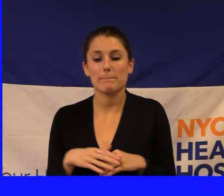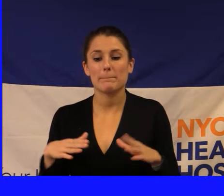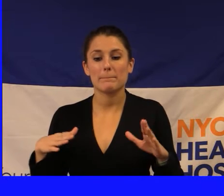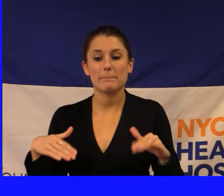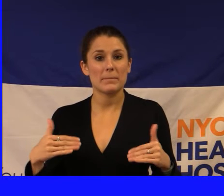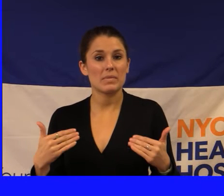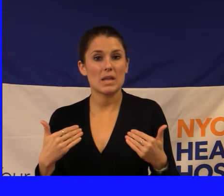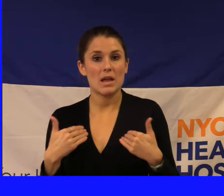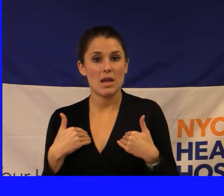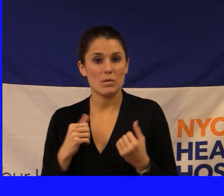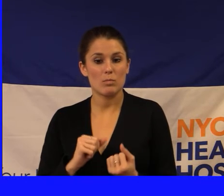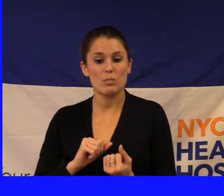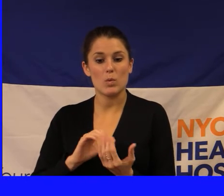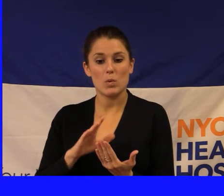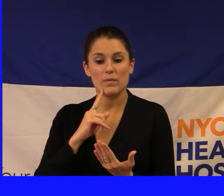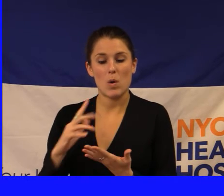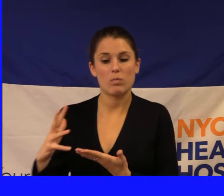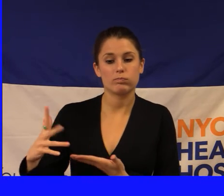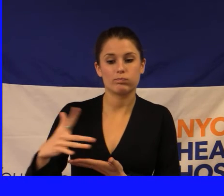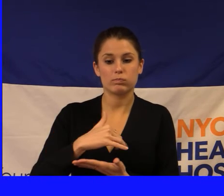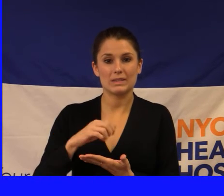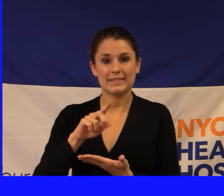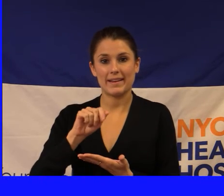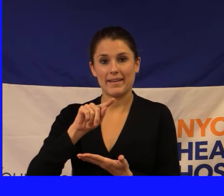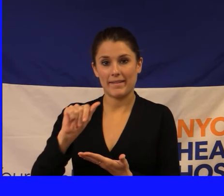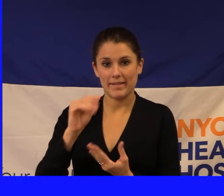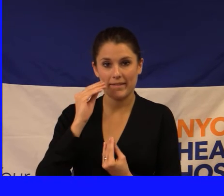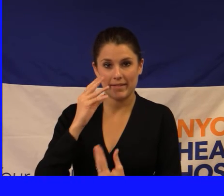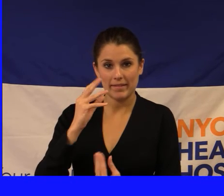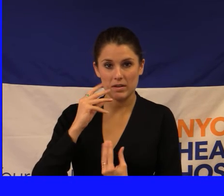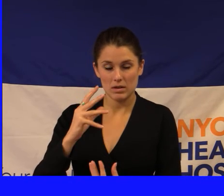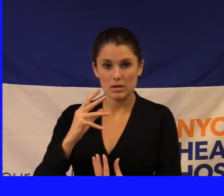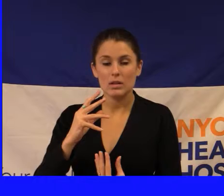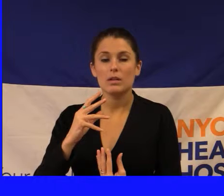way to collect data on